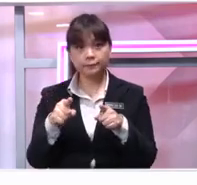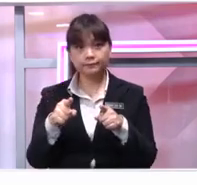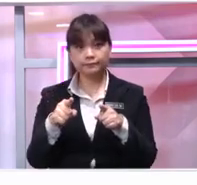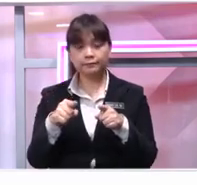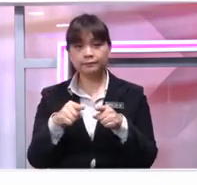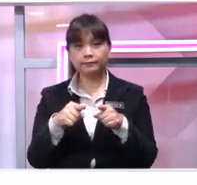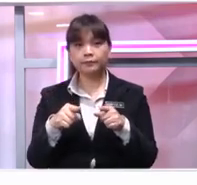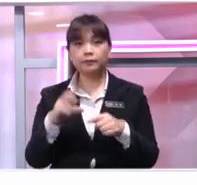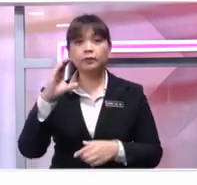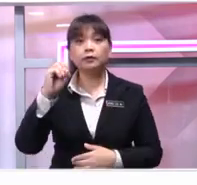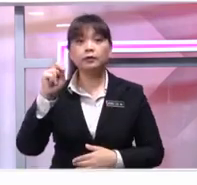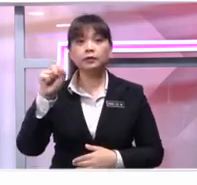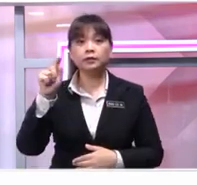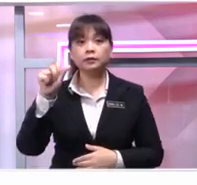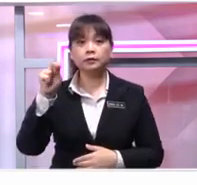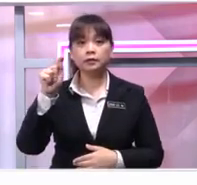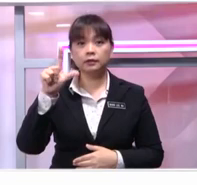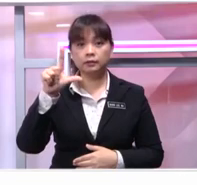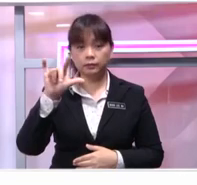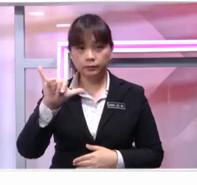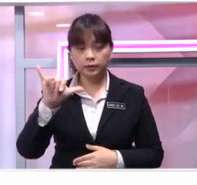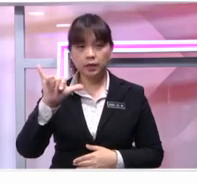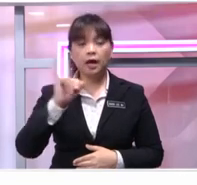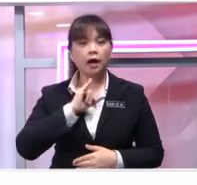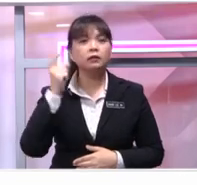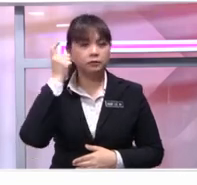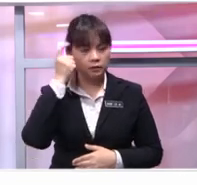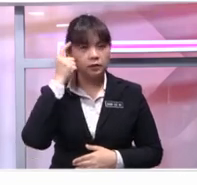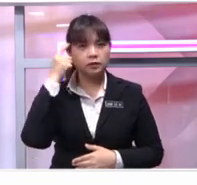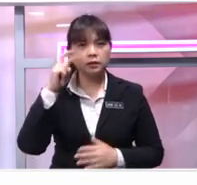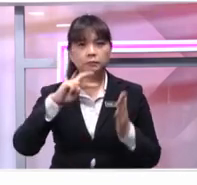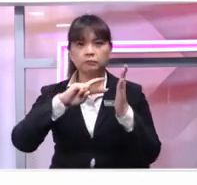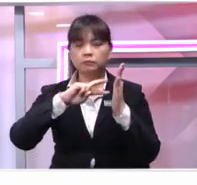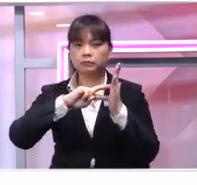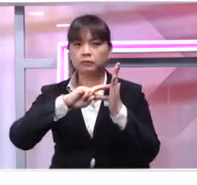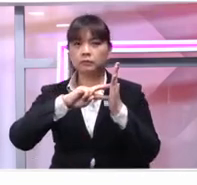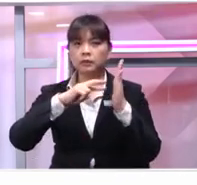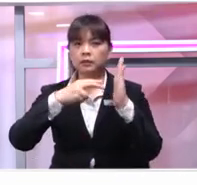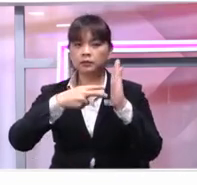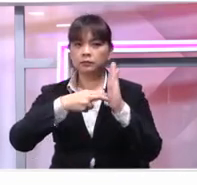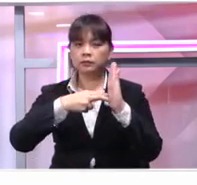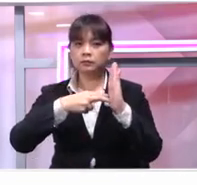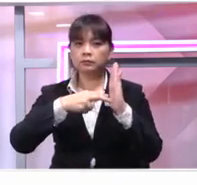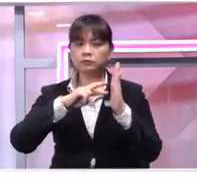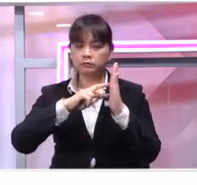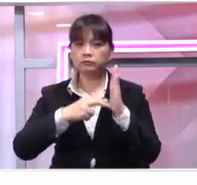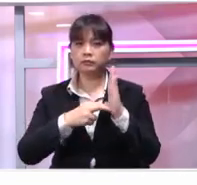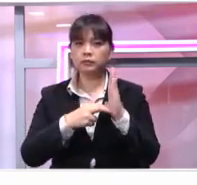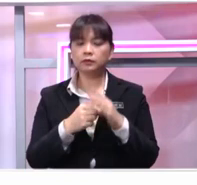Okay. Constantly. I think constantly is means rarely or continuously. Okay, good.